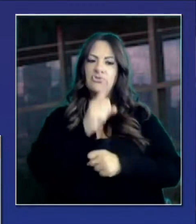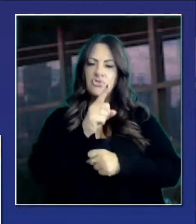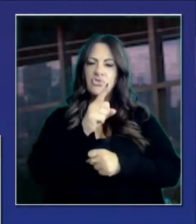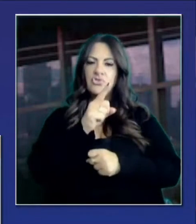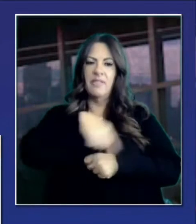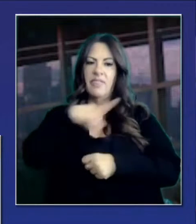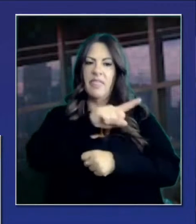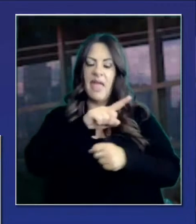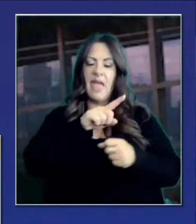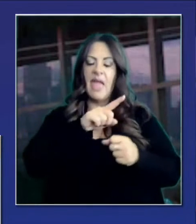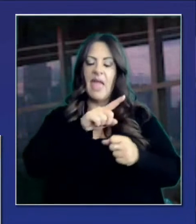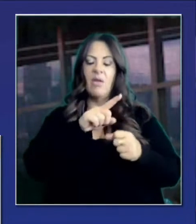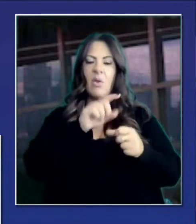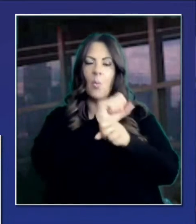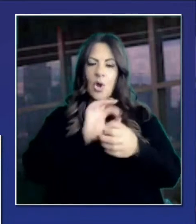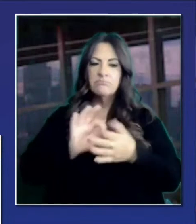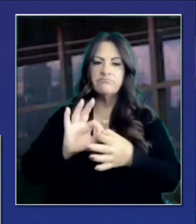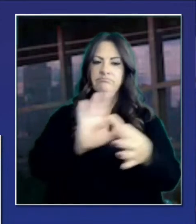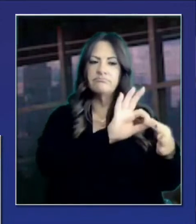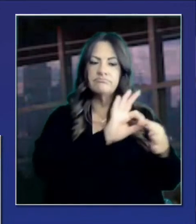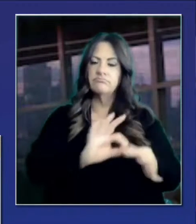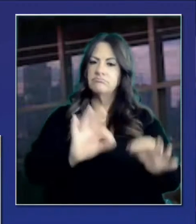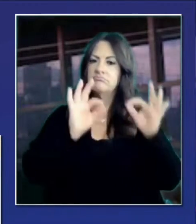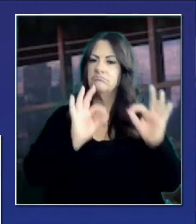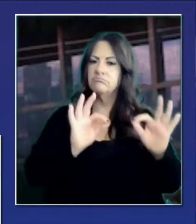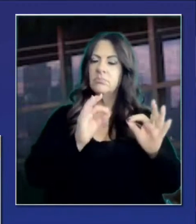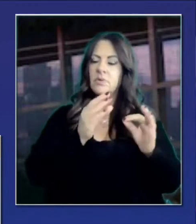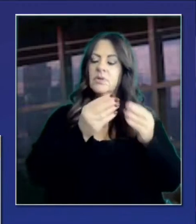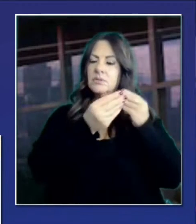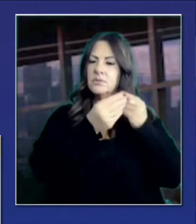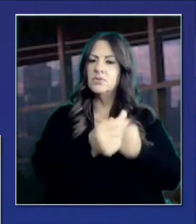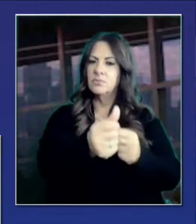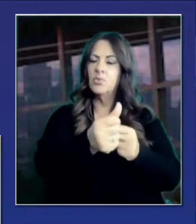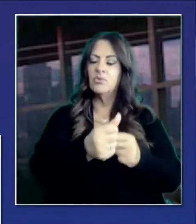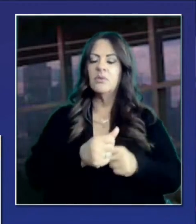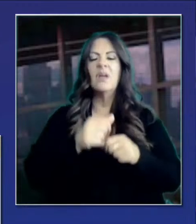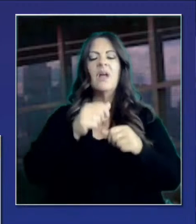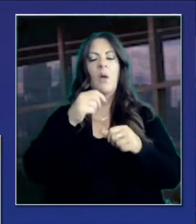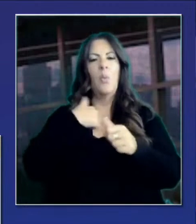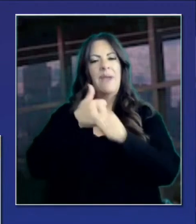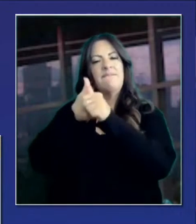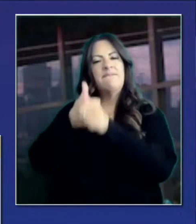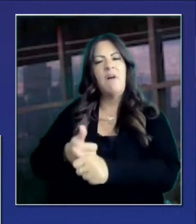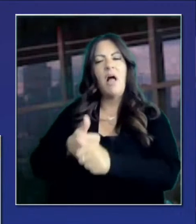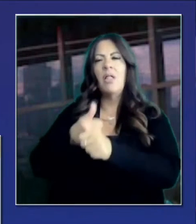opposed to bottom-up flu vaccines. Think flu vaccines, the original construct,